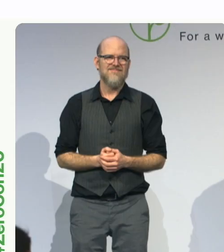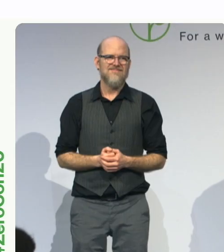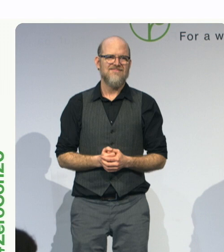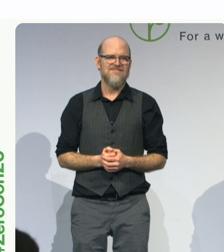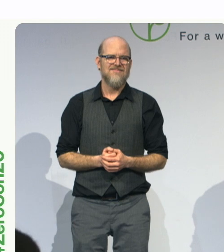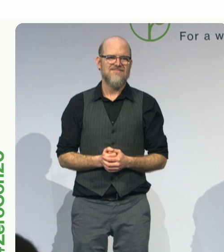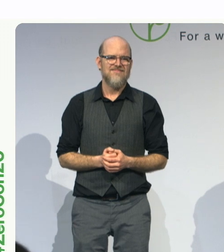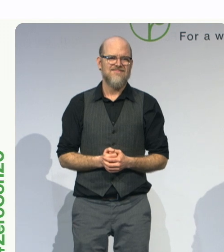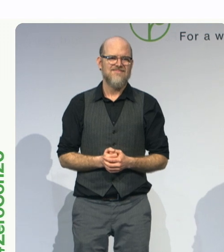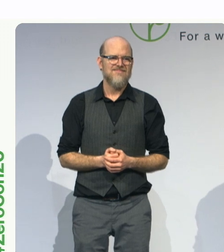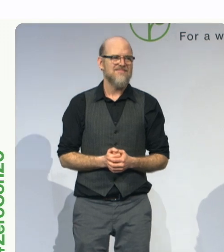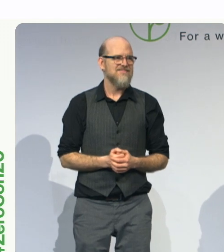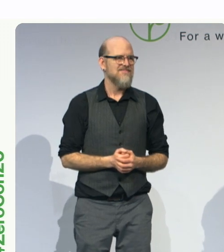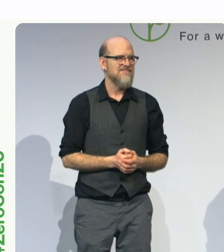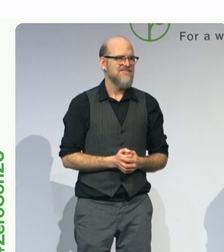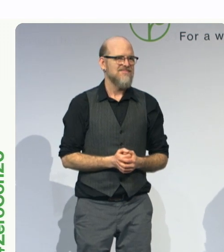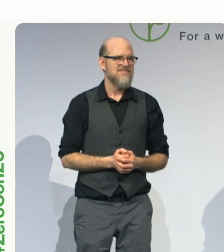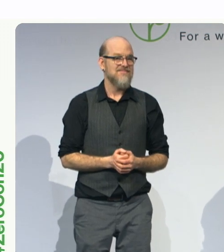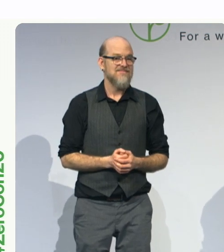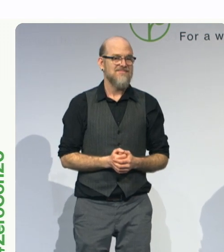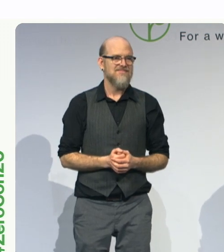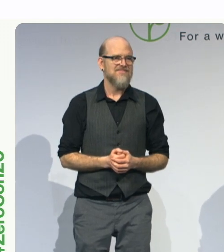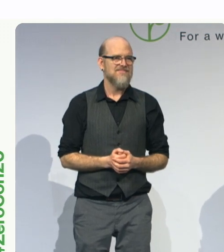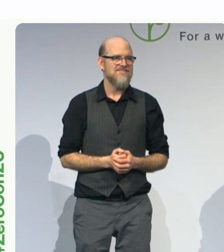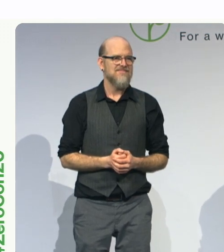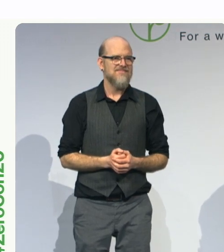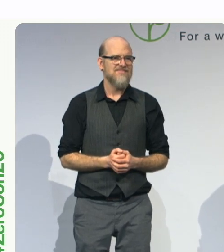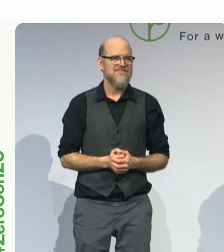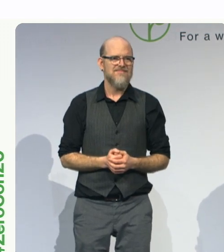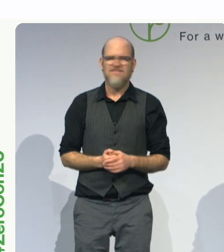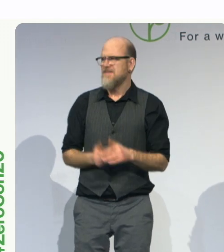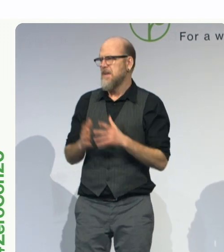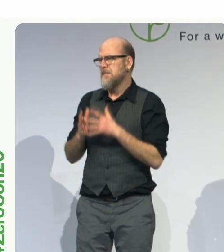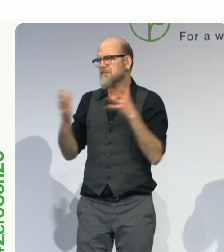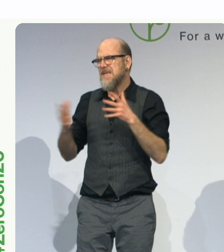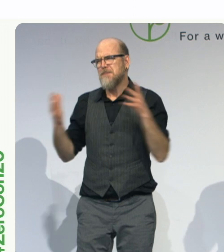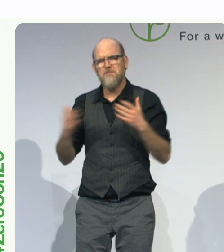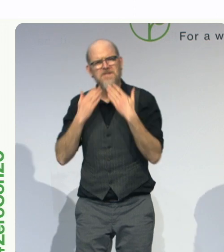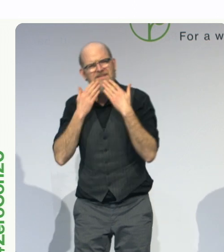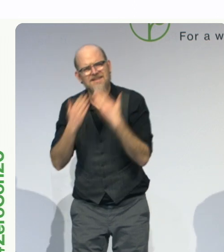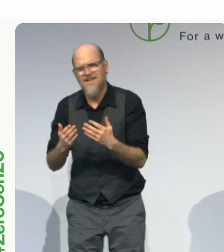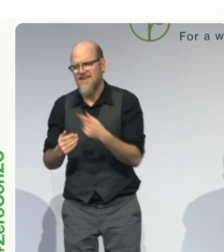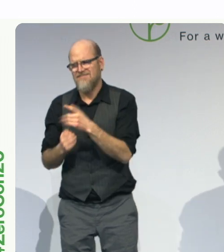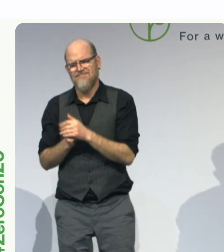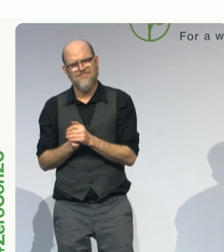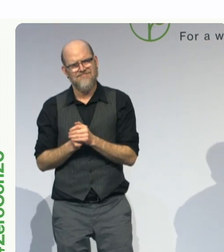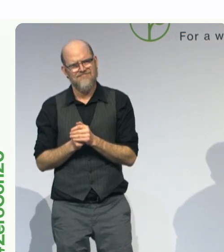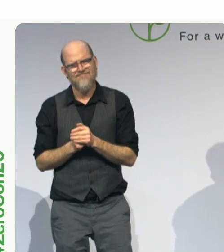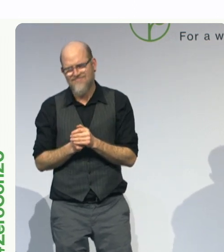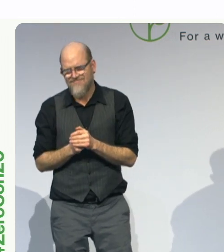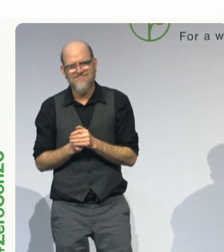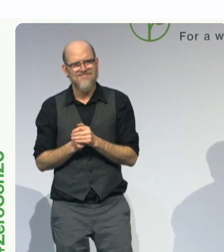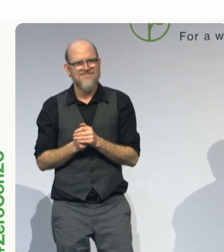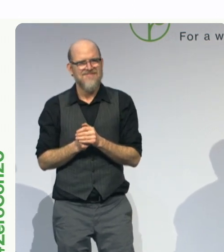me what to say. Thank you. Yeah, thank you so much, both of you. I think for your heart, your story, your accountability,